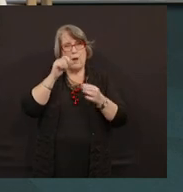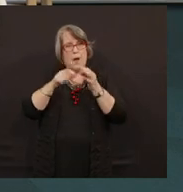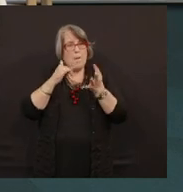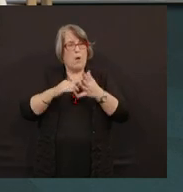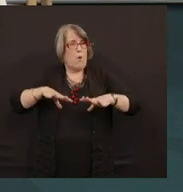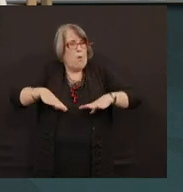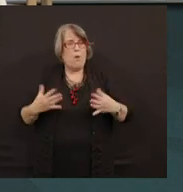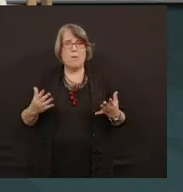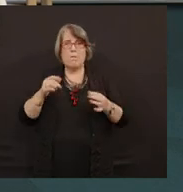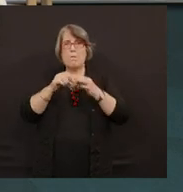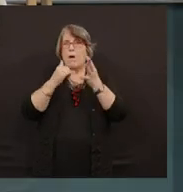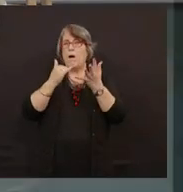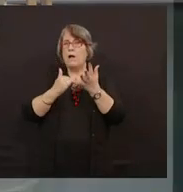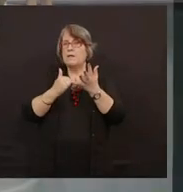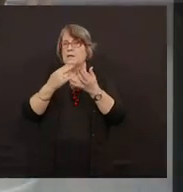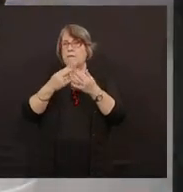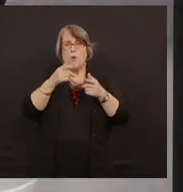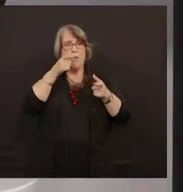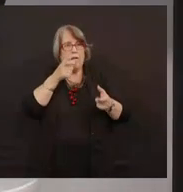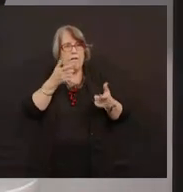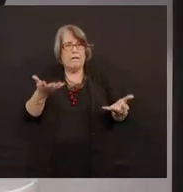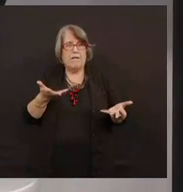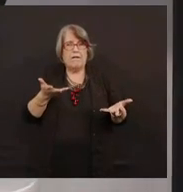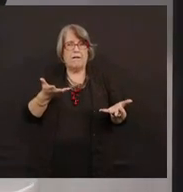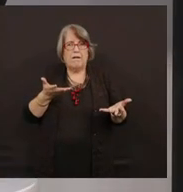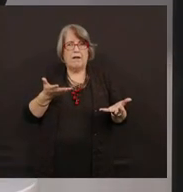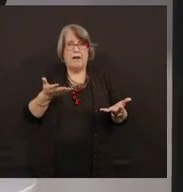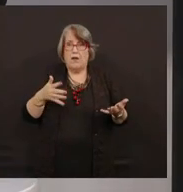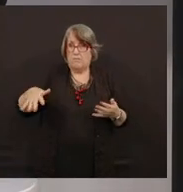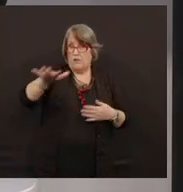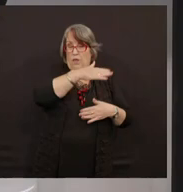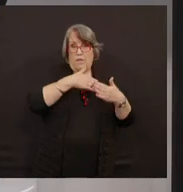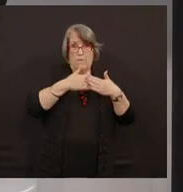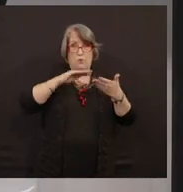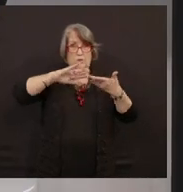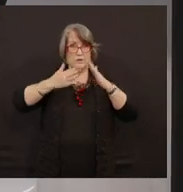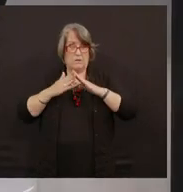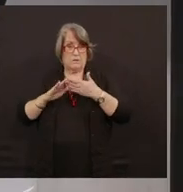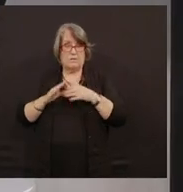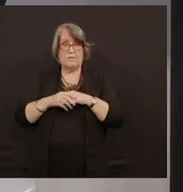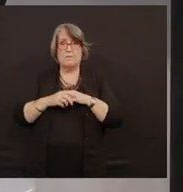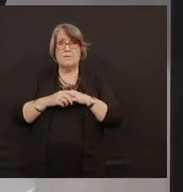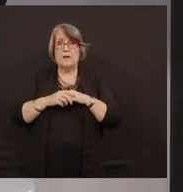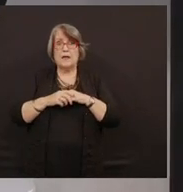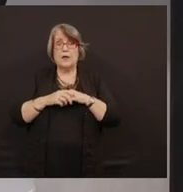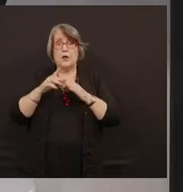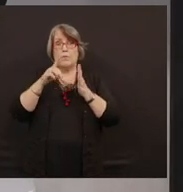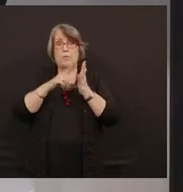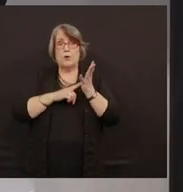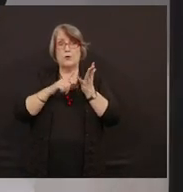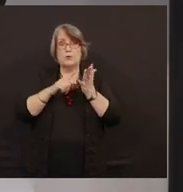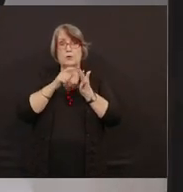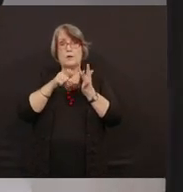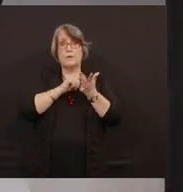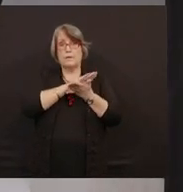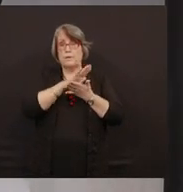unconscious bias towards care, you know, across the whole of our society. But Judith, we've